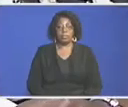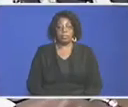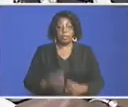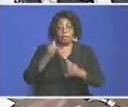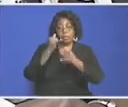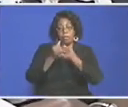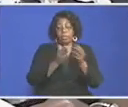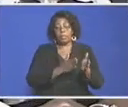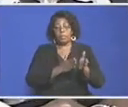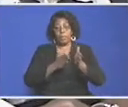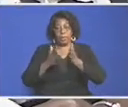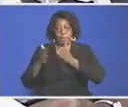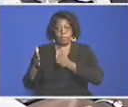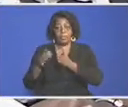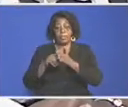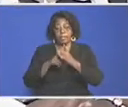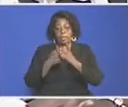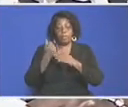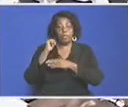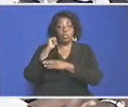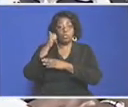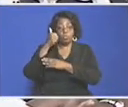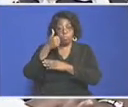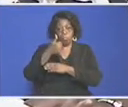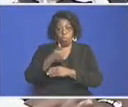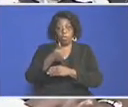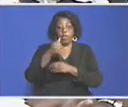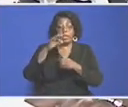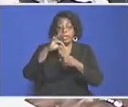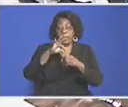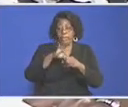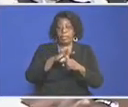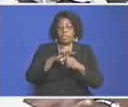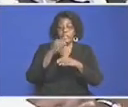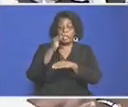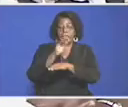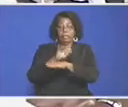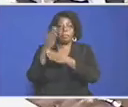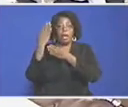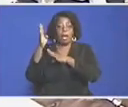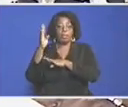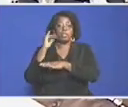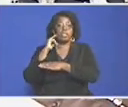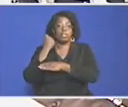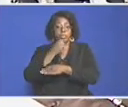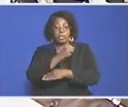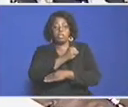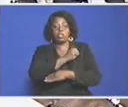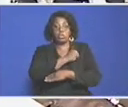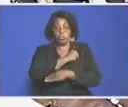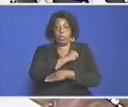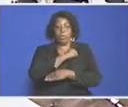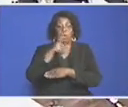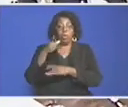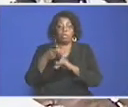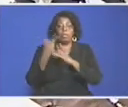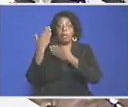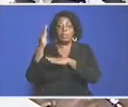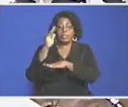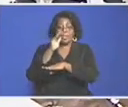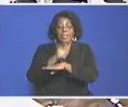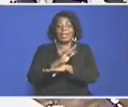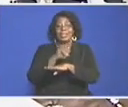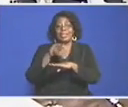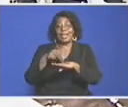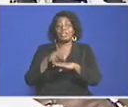Final preparations underway for tomorrow's general election. Good evening, Bahamas. I'm Jiminita Swain. Welcome to the Bahamas